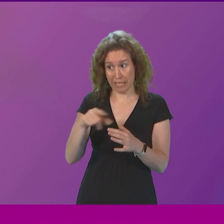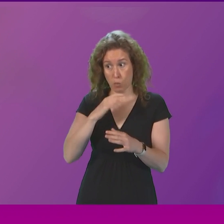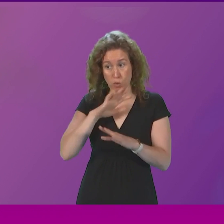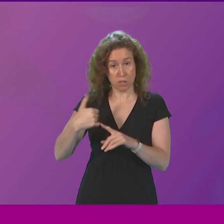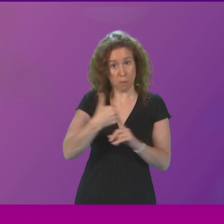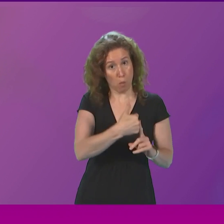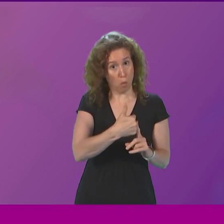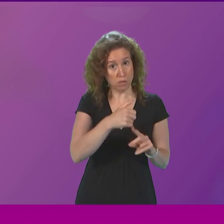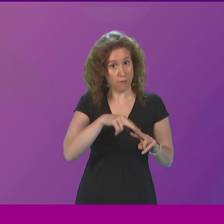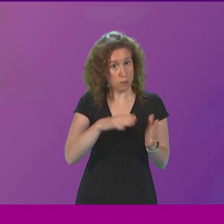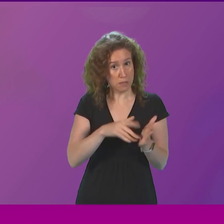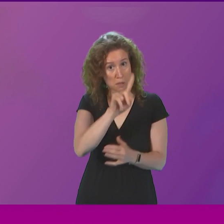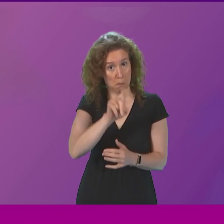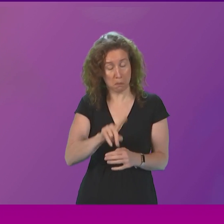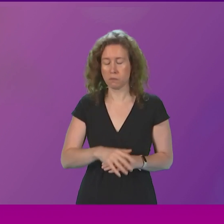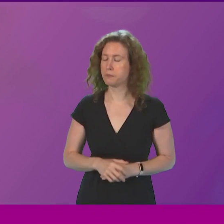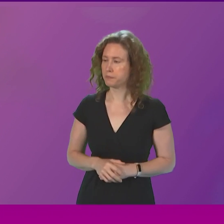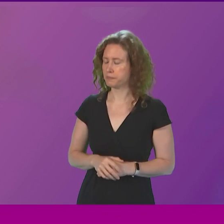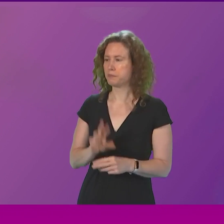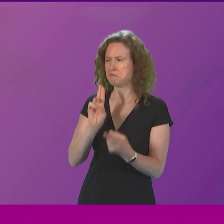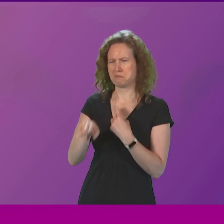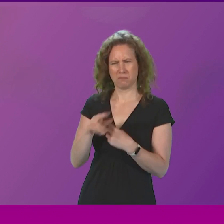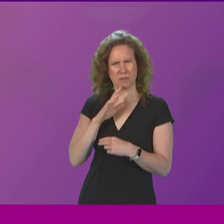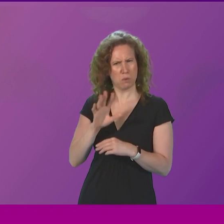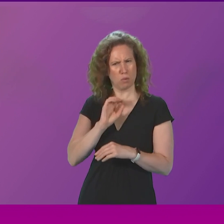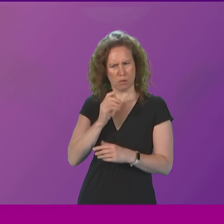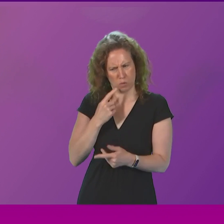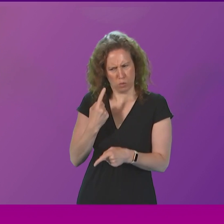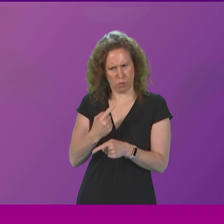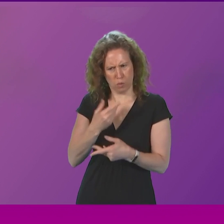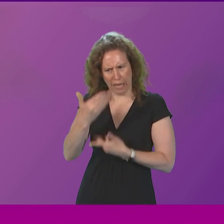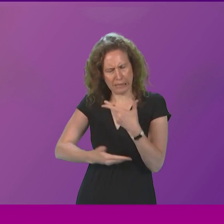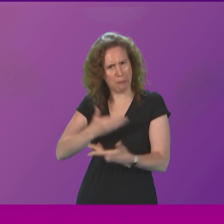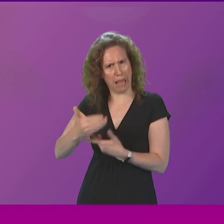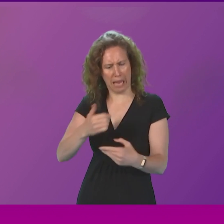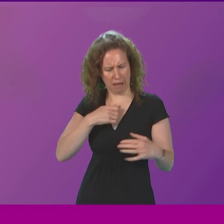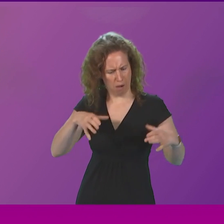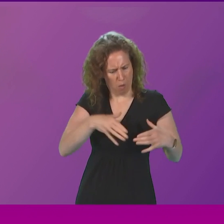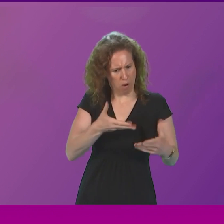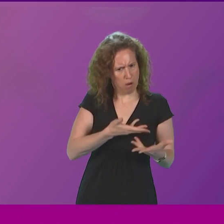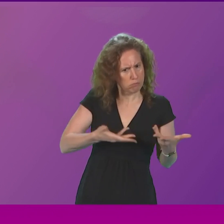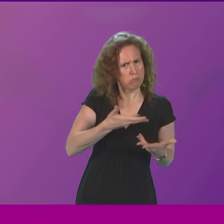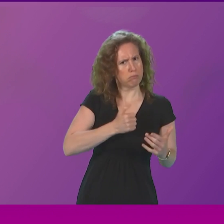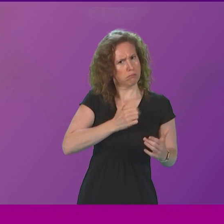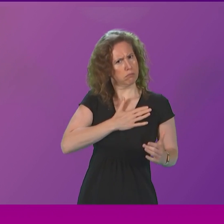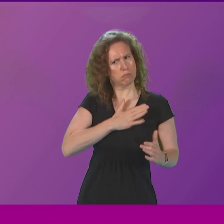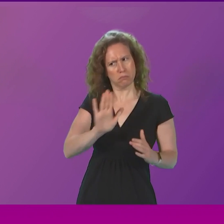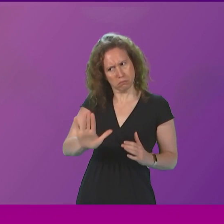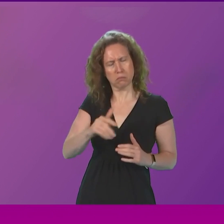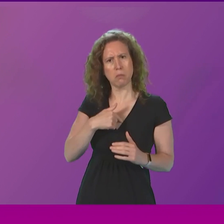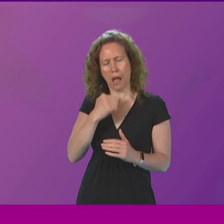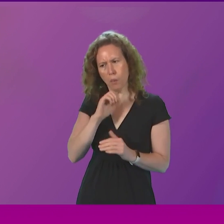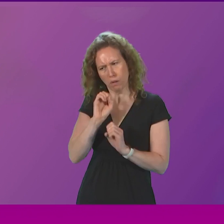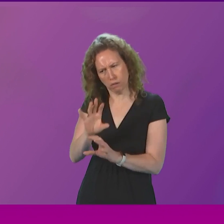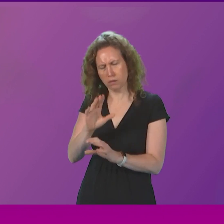First Minister. Well, I'm not going to go into issues that are matters for our group. What I will say to Douglas